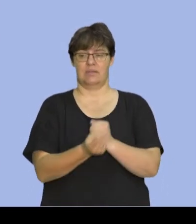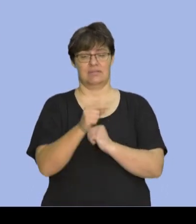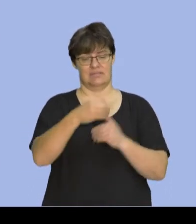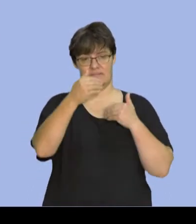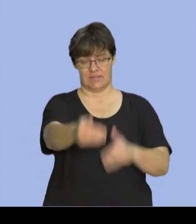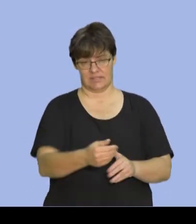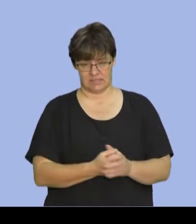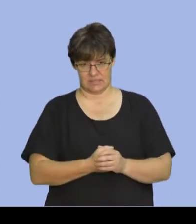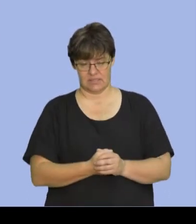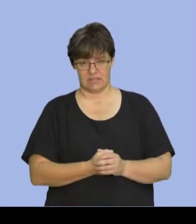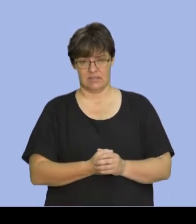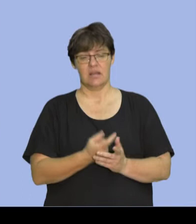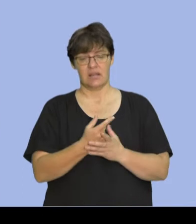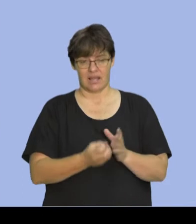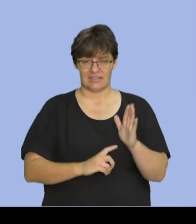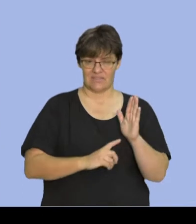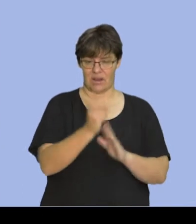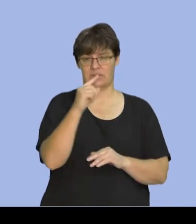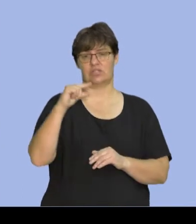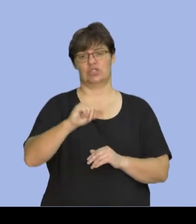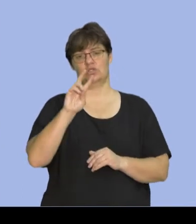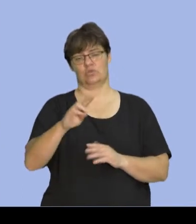and development in the G2 phase.